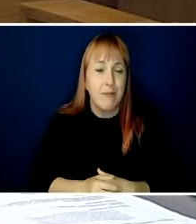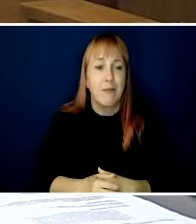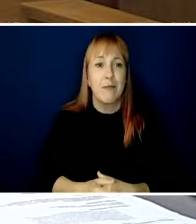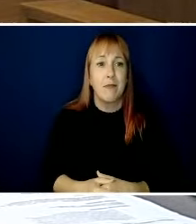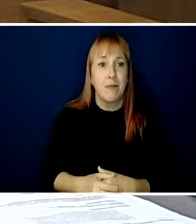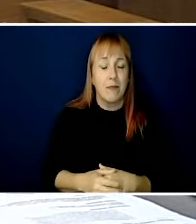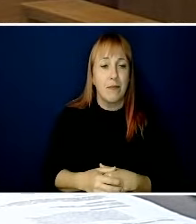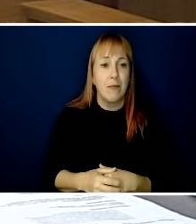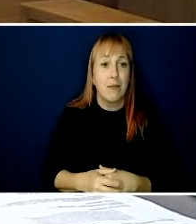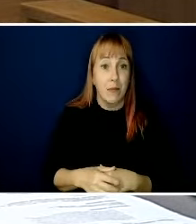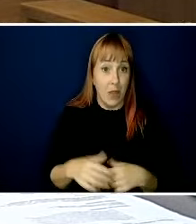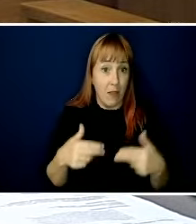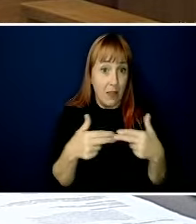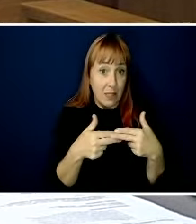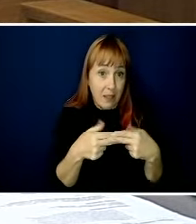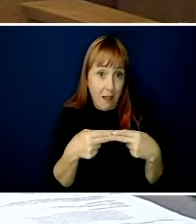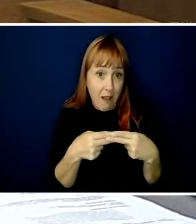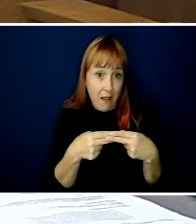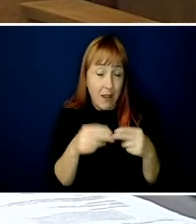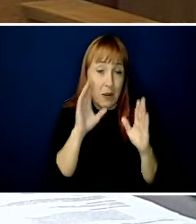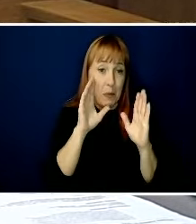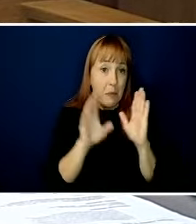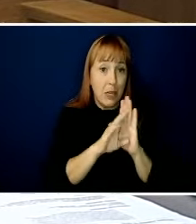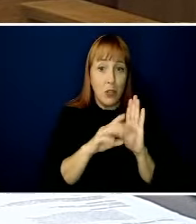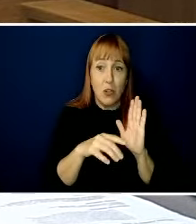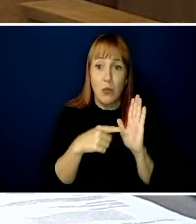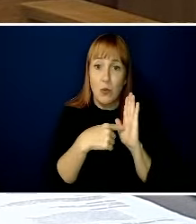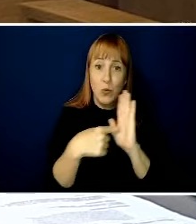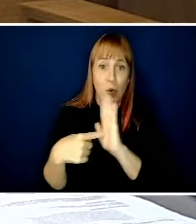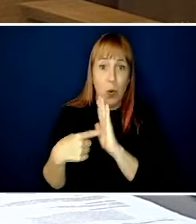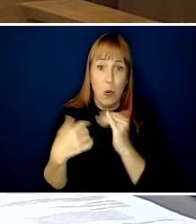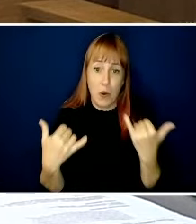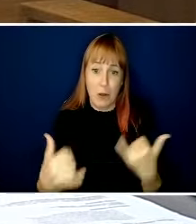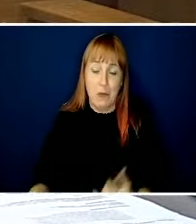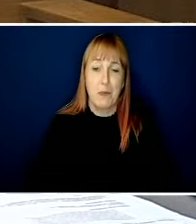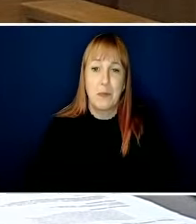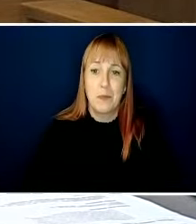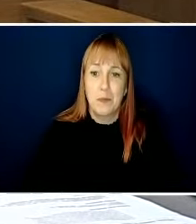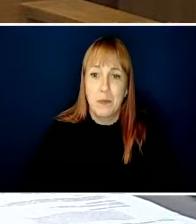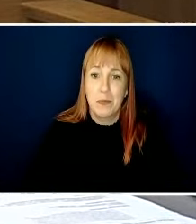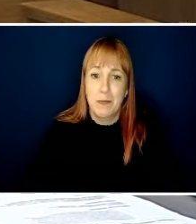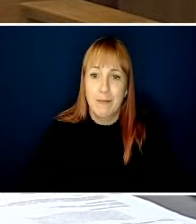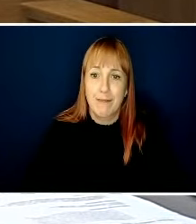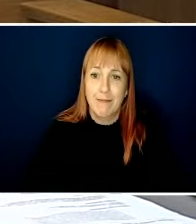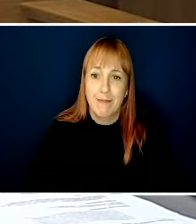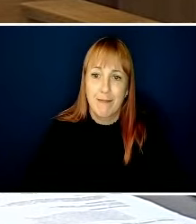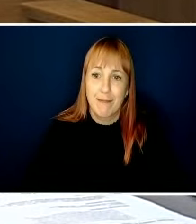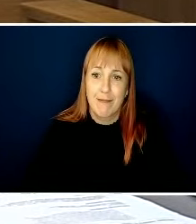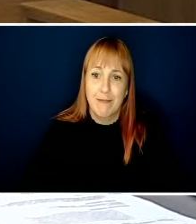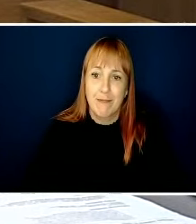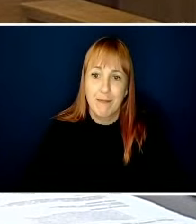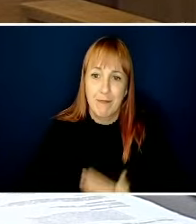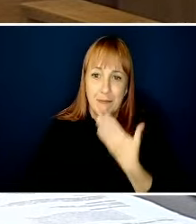a slideshow of some pictures to share with you, so please enjoy. Thank you.